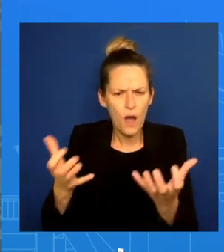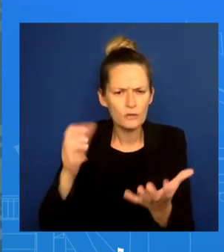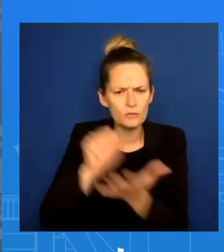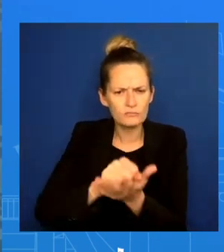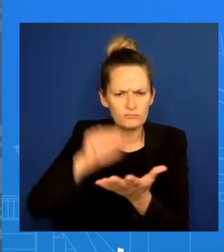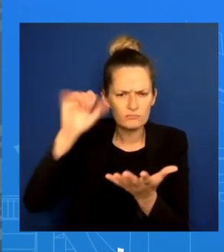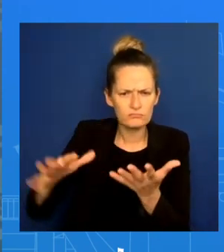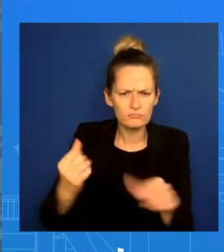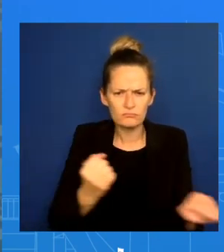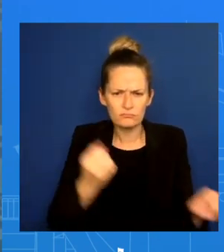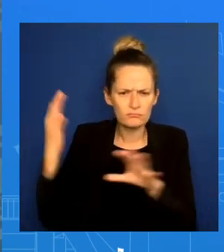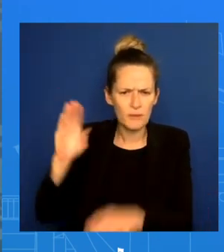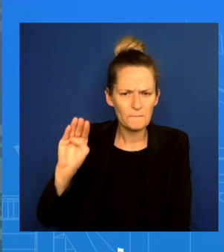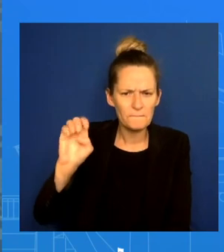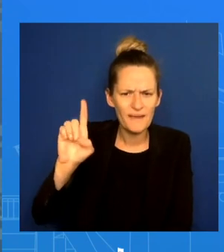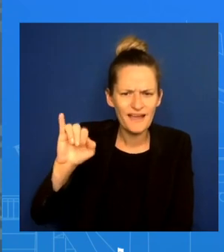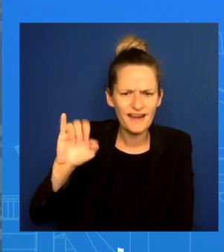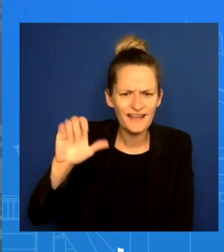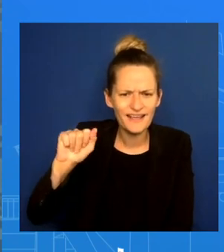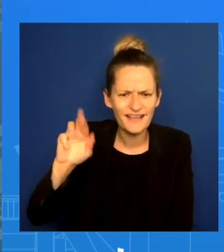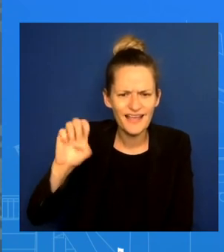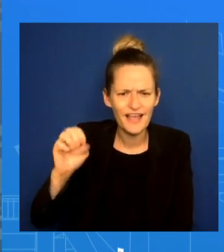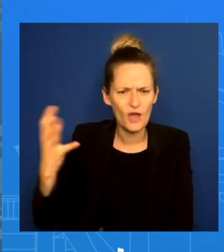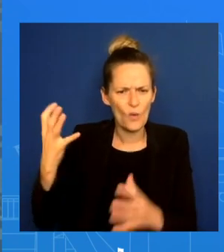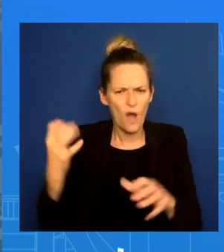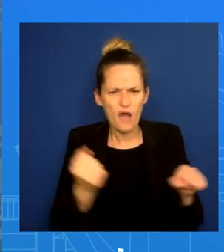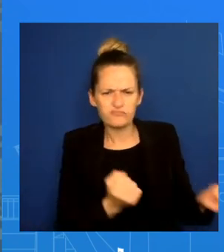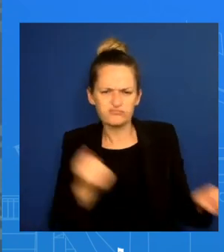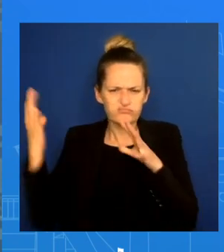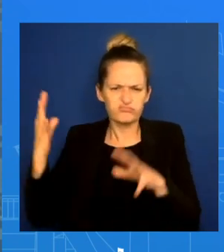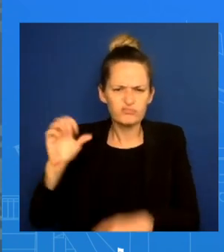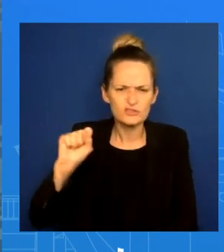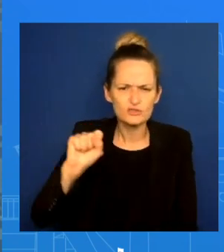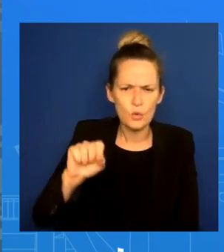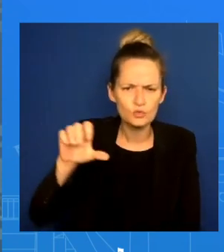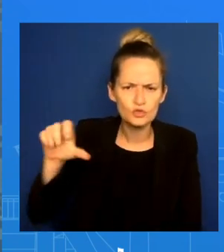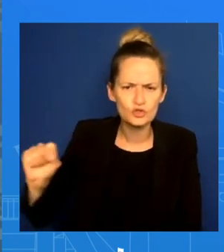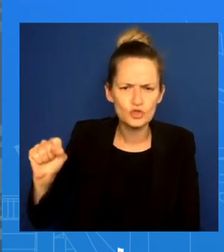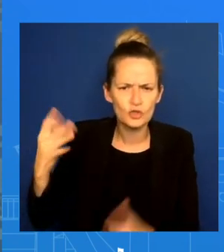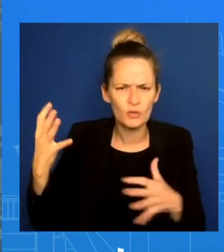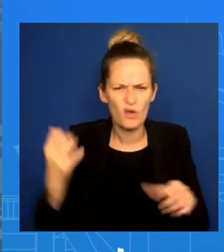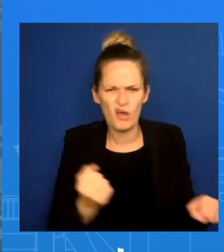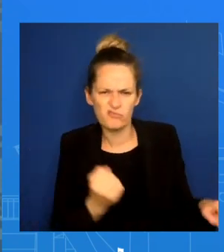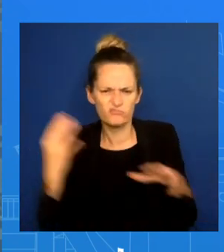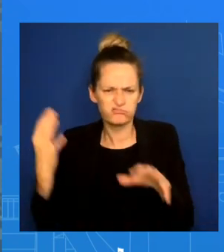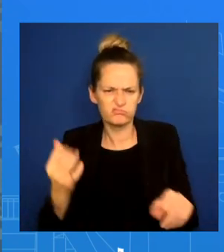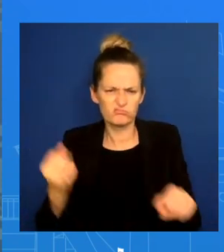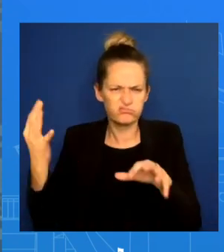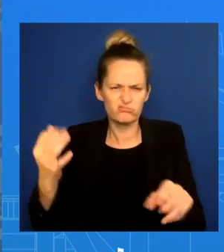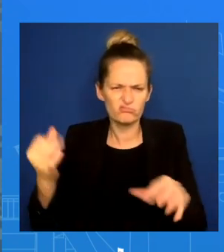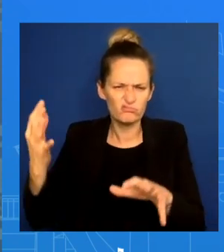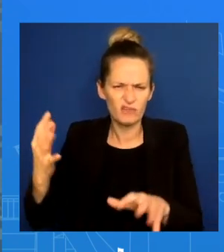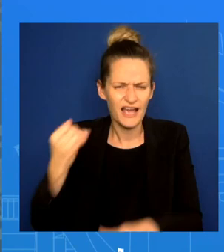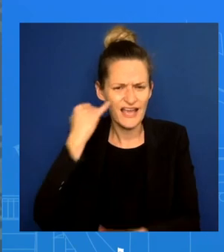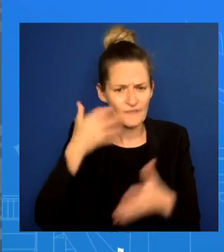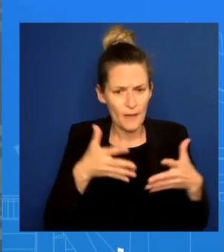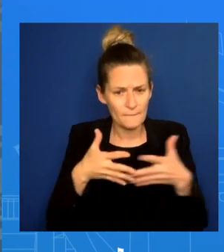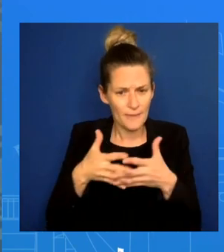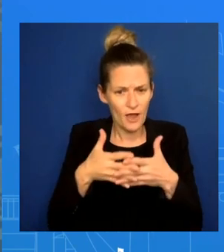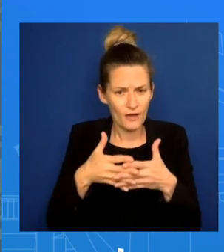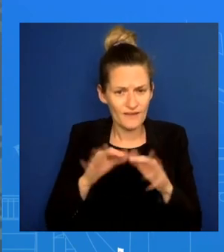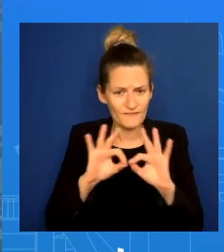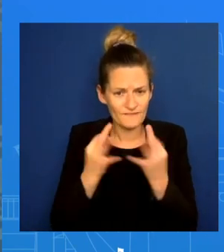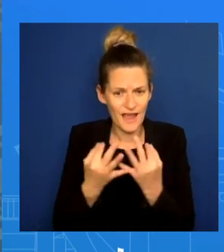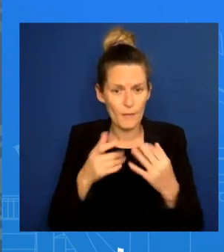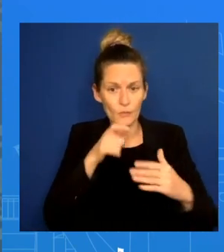increase taxes for Americans making less than $100,000 a year. That is what the plan is on the other side.